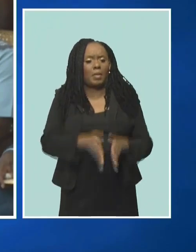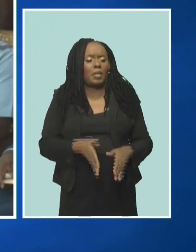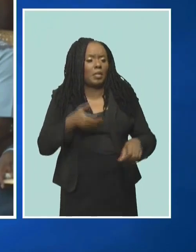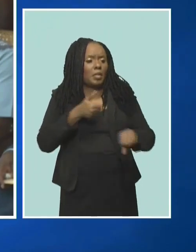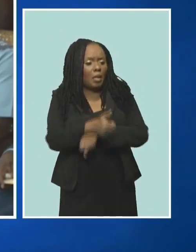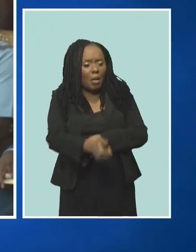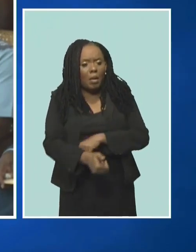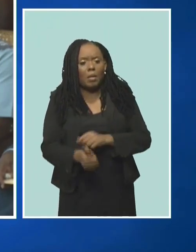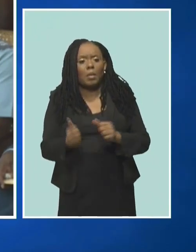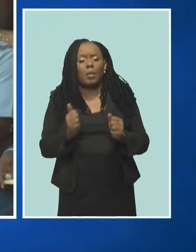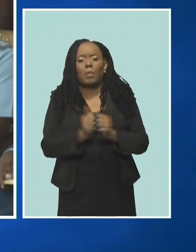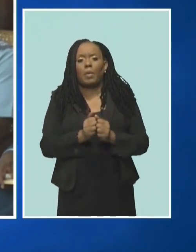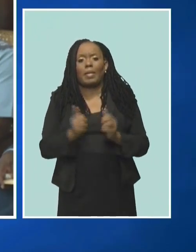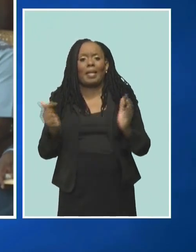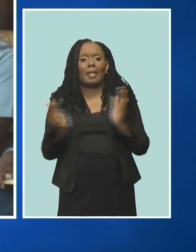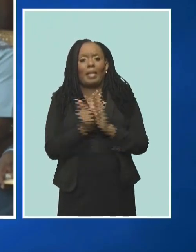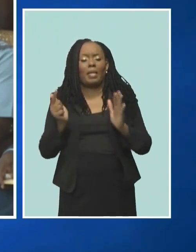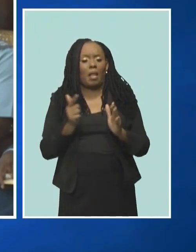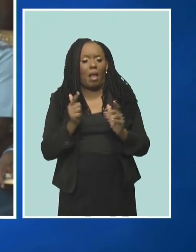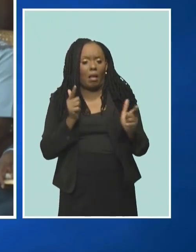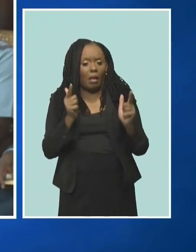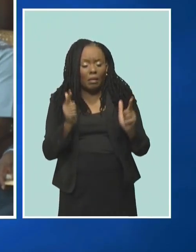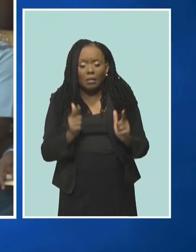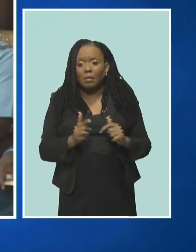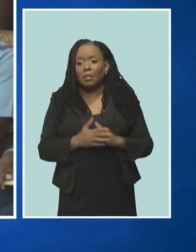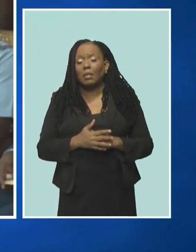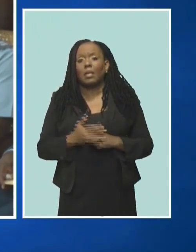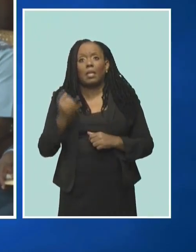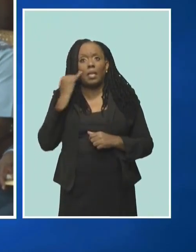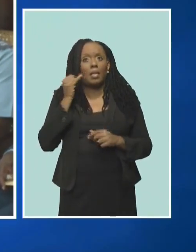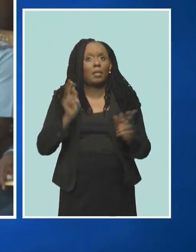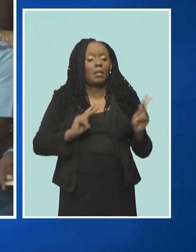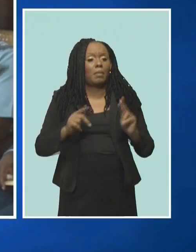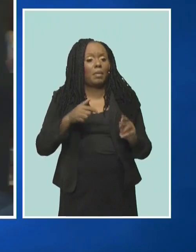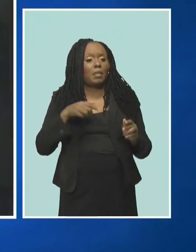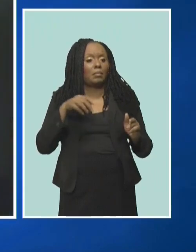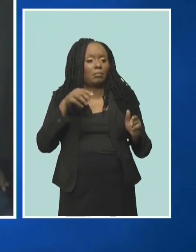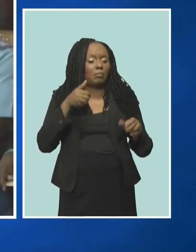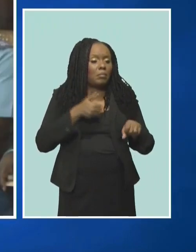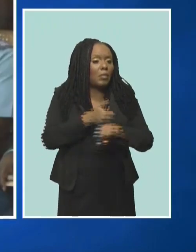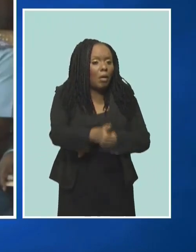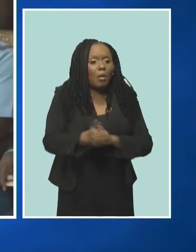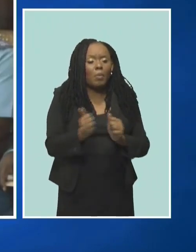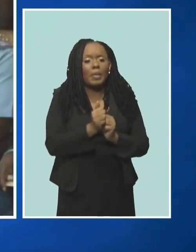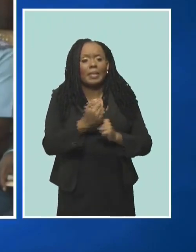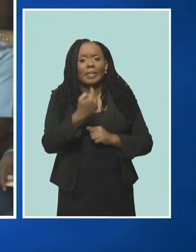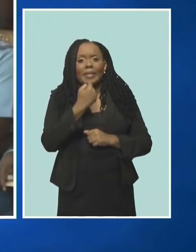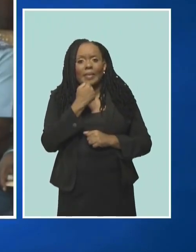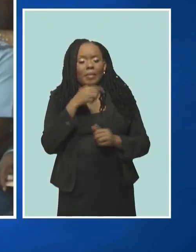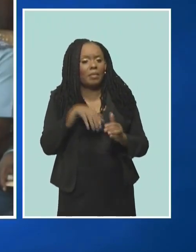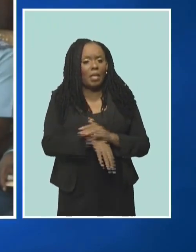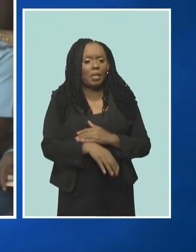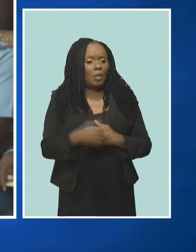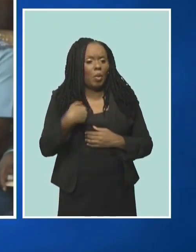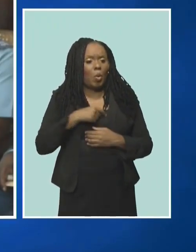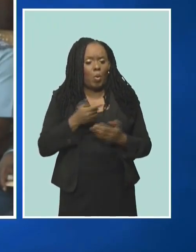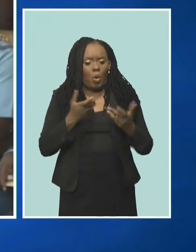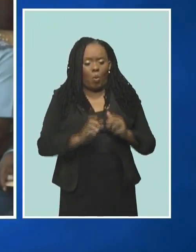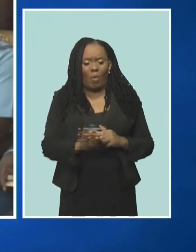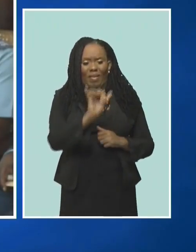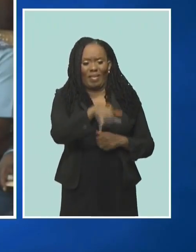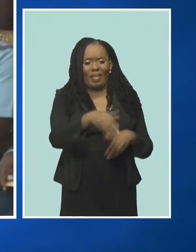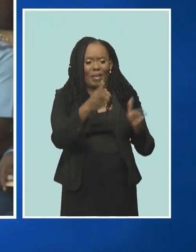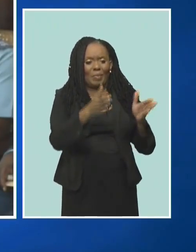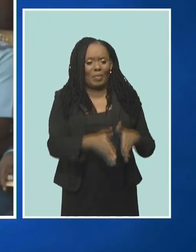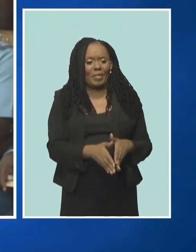with having illegal firearms, ammunition. We don't want those persons on the streets